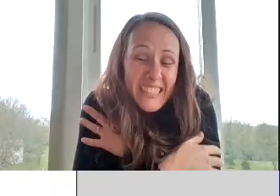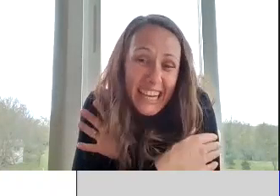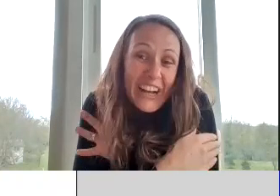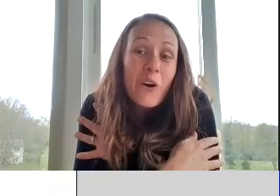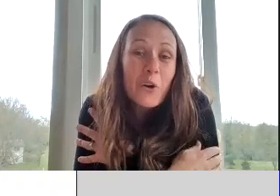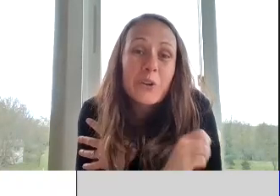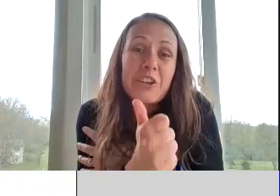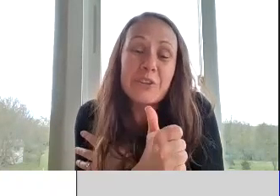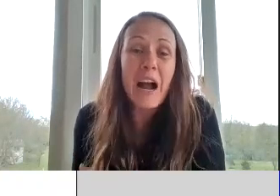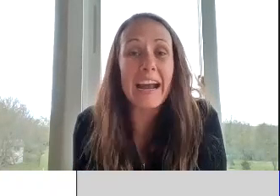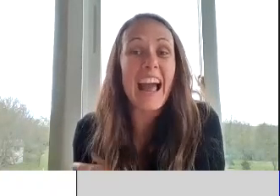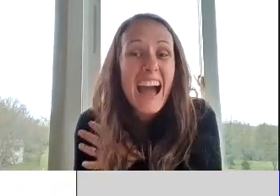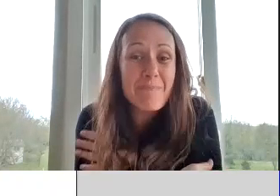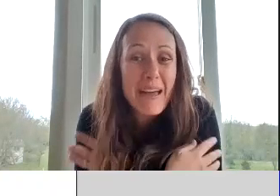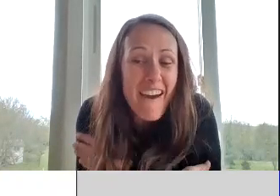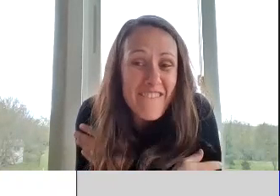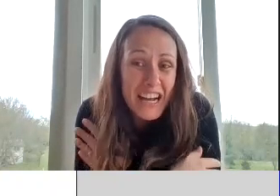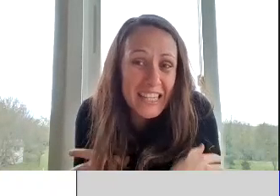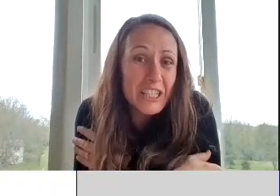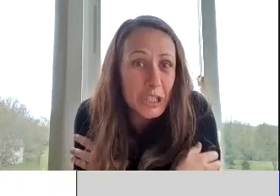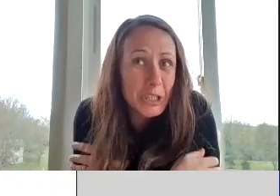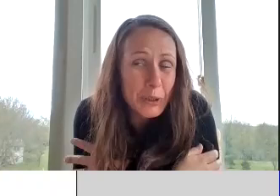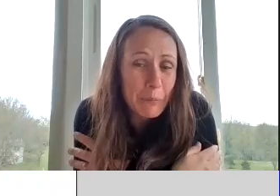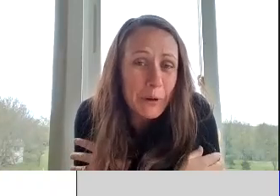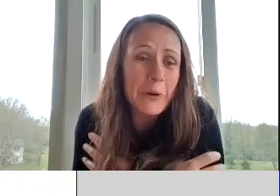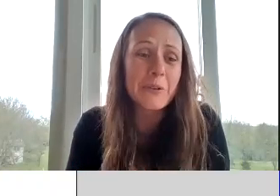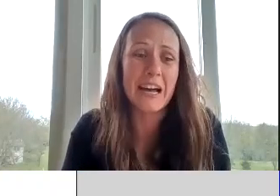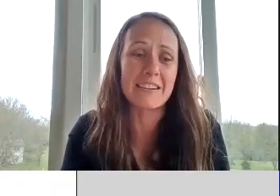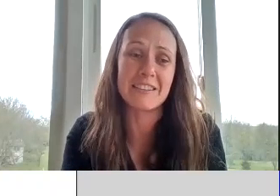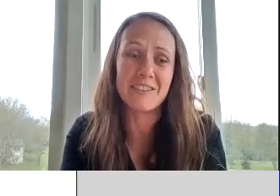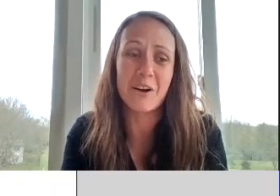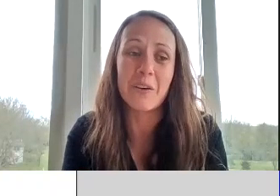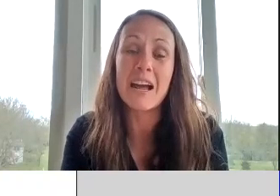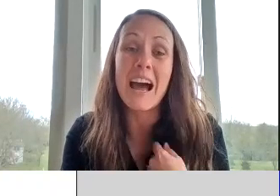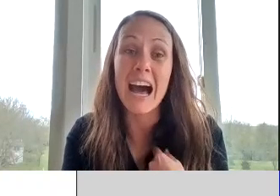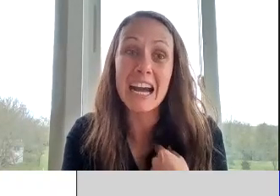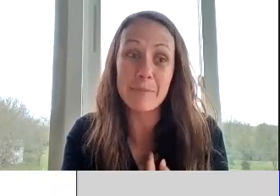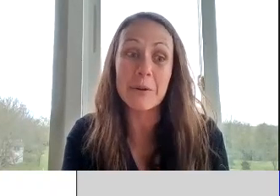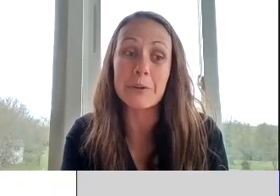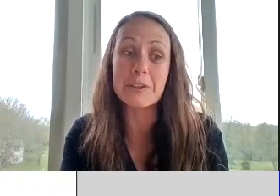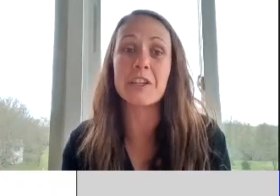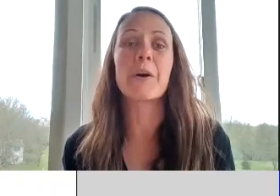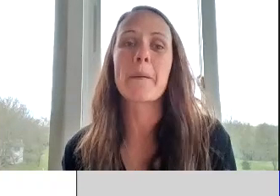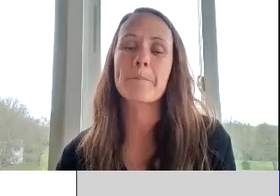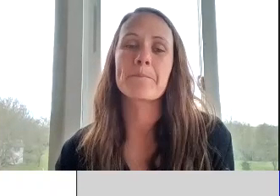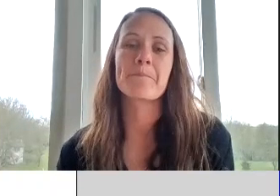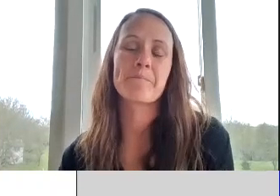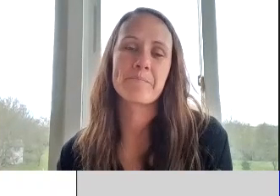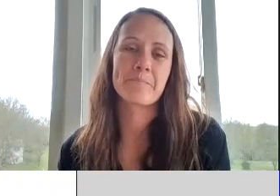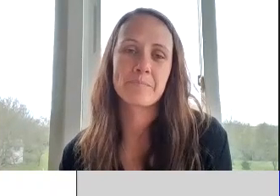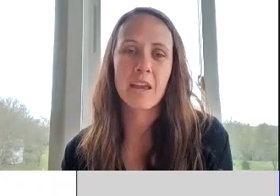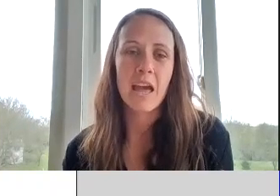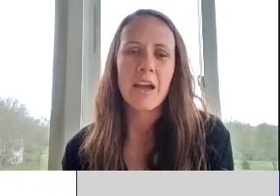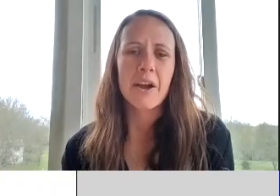If you said cold, you're right. I bet that fox is super cold out in the snow. I'd be cold too.